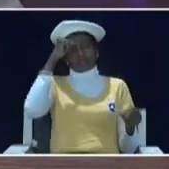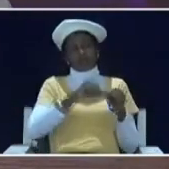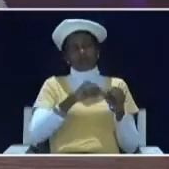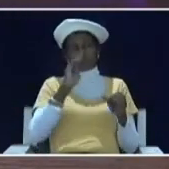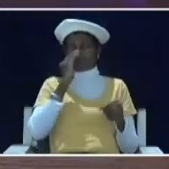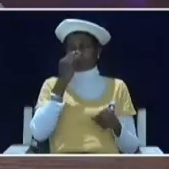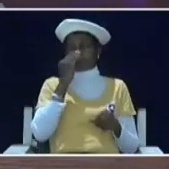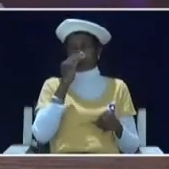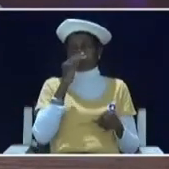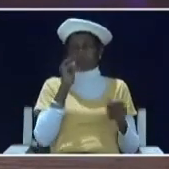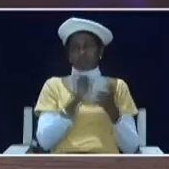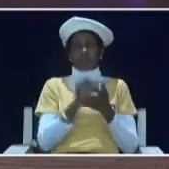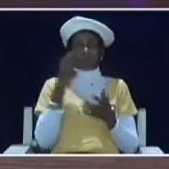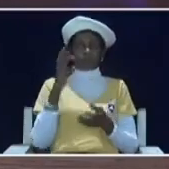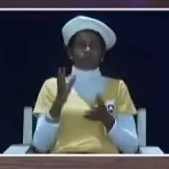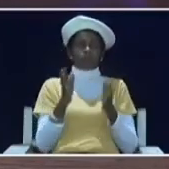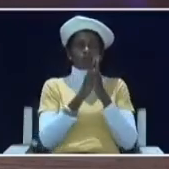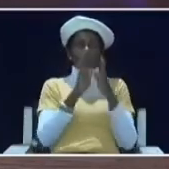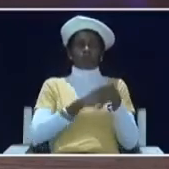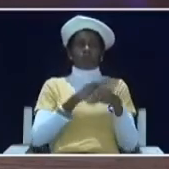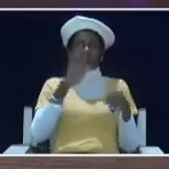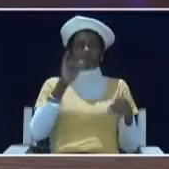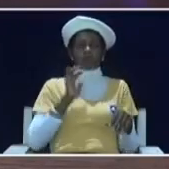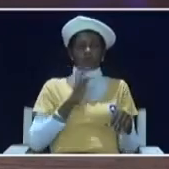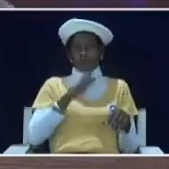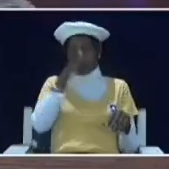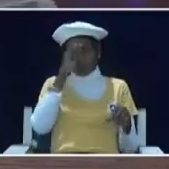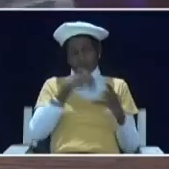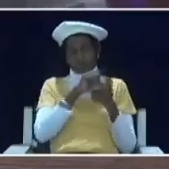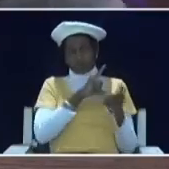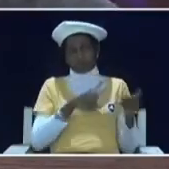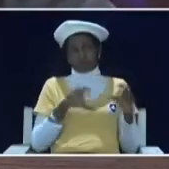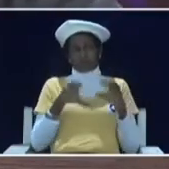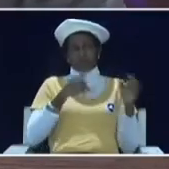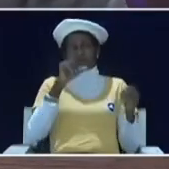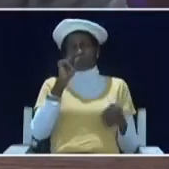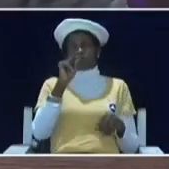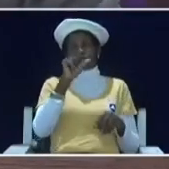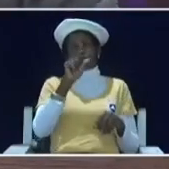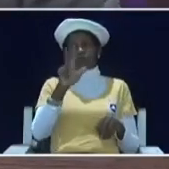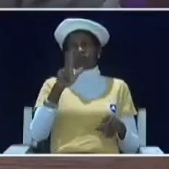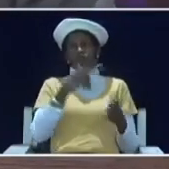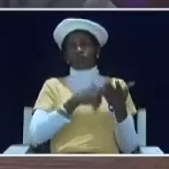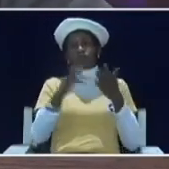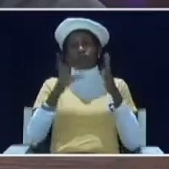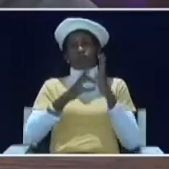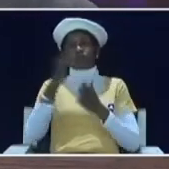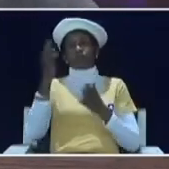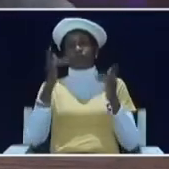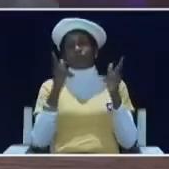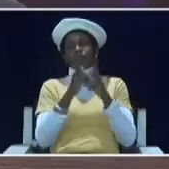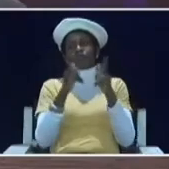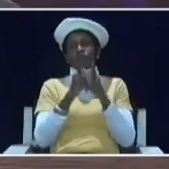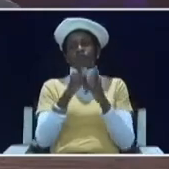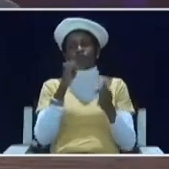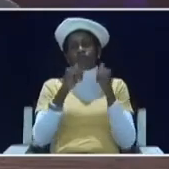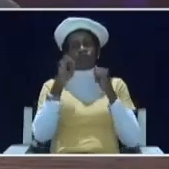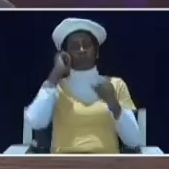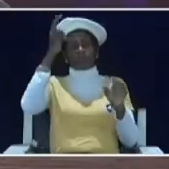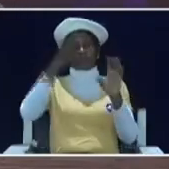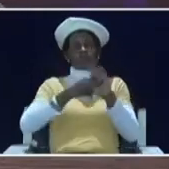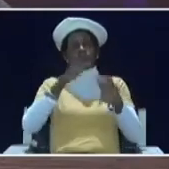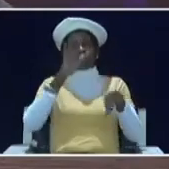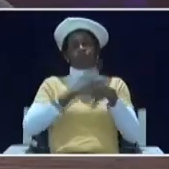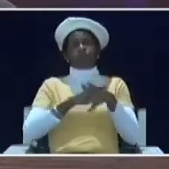handkerchief that was prayed on by our Father in the Lord during the 2023 Holy Ghost Congress, which he joined